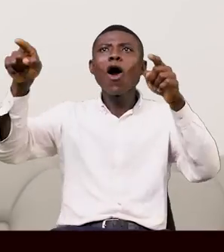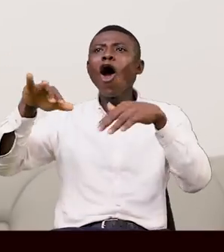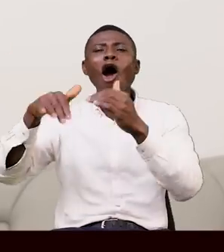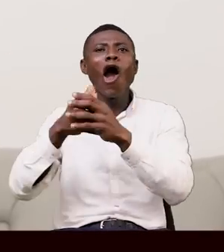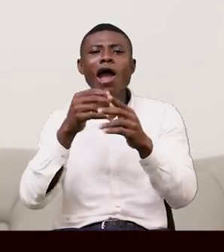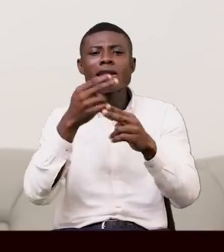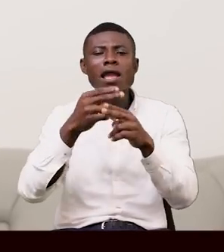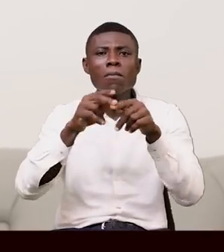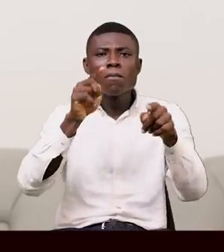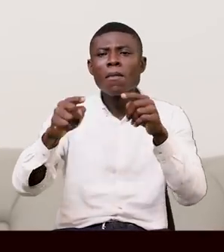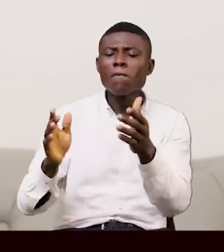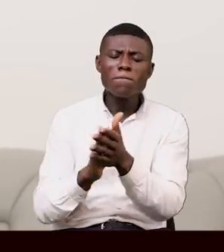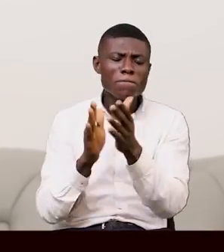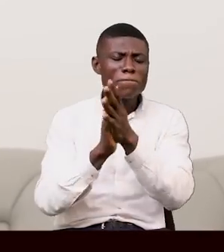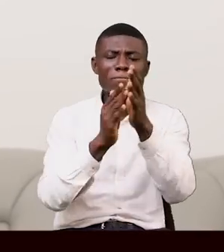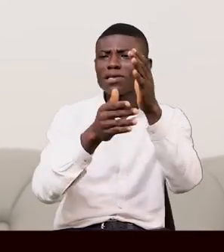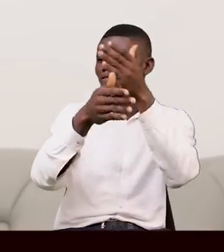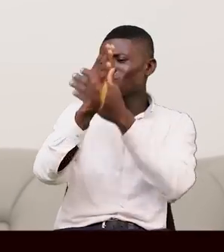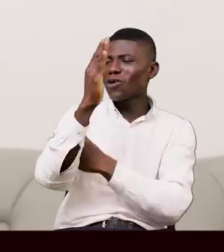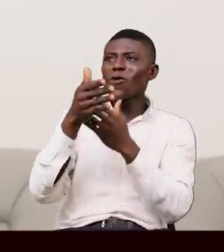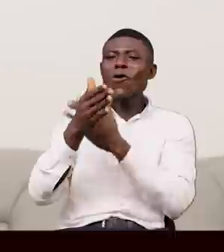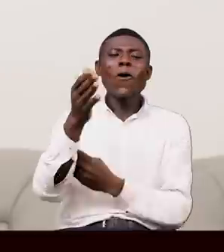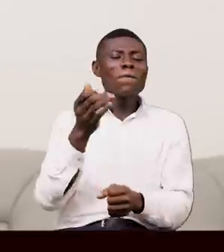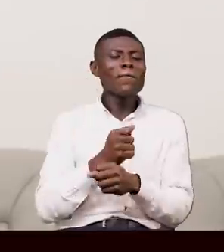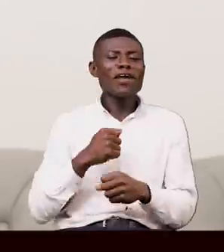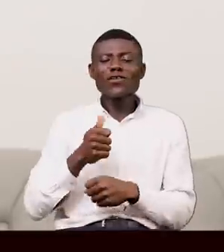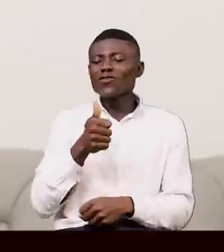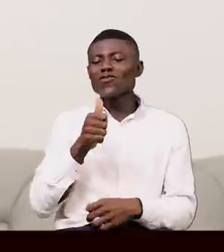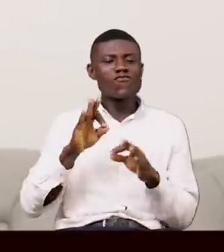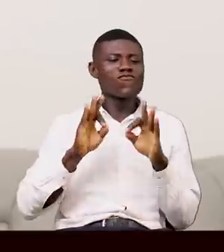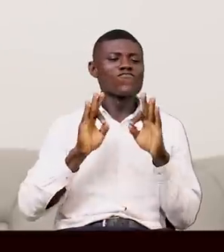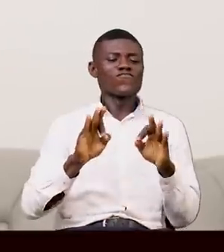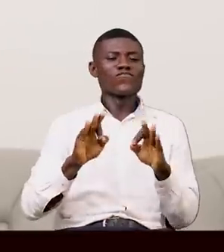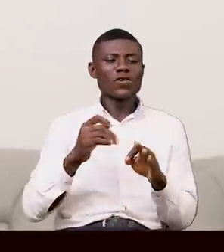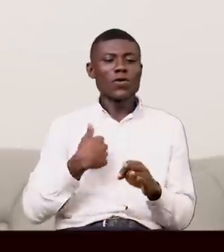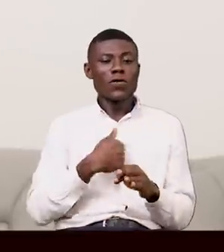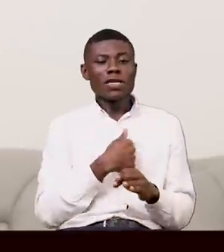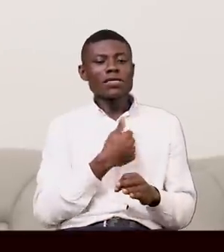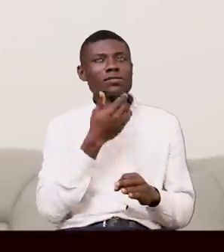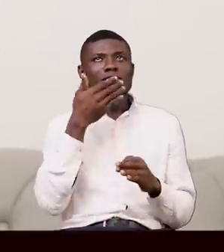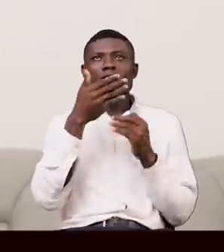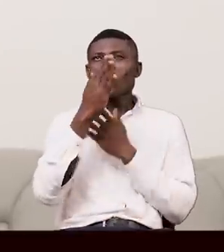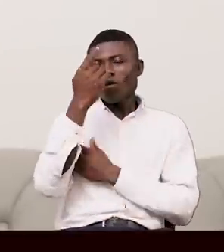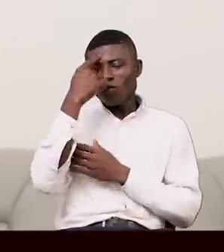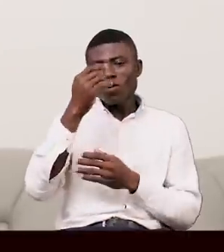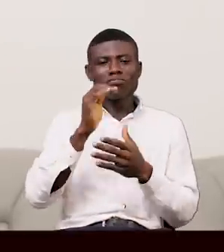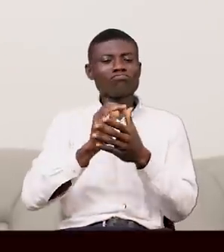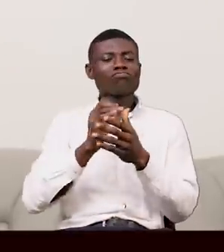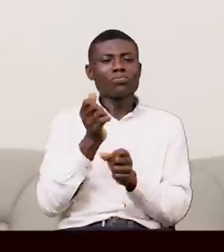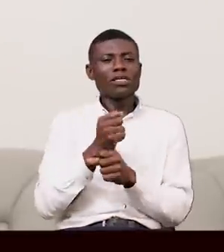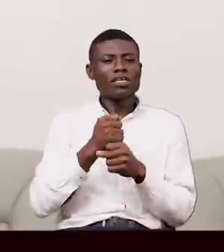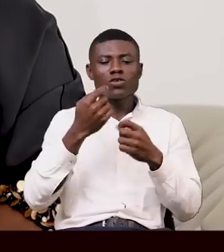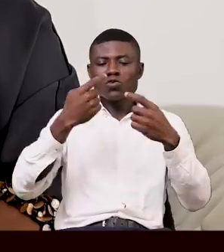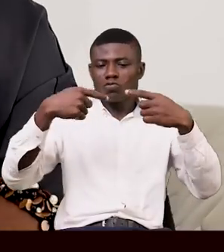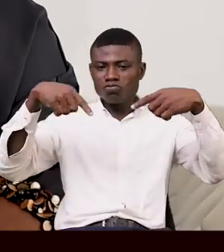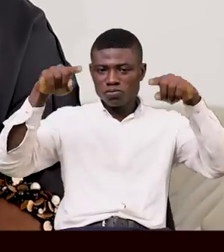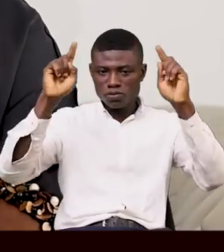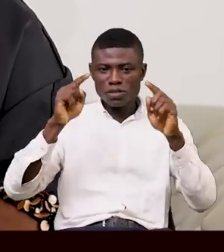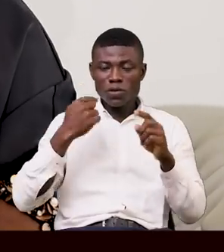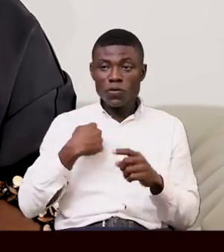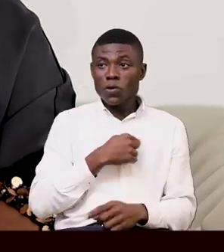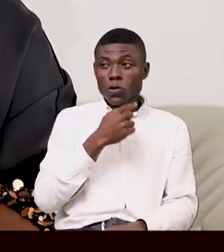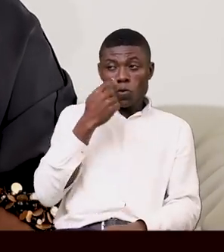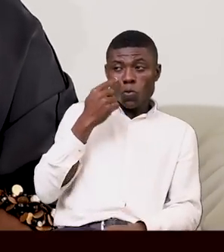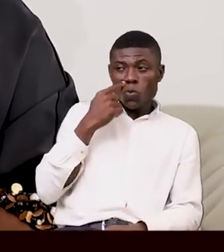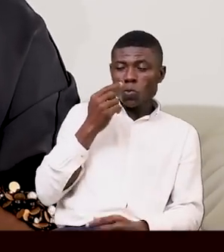God. A radio yo yie. Papa, papa lala. Ya ma utrinkwa so ba bia oguso de woko. Ah, me that's it. Because you say. Yes. We chi